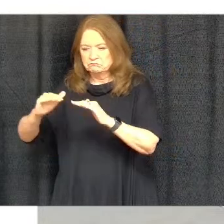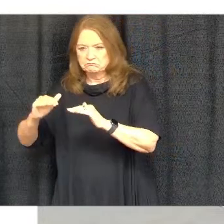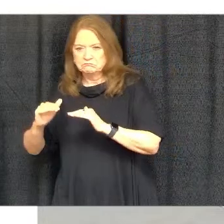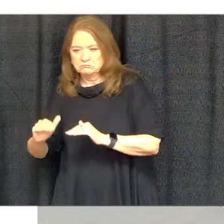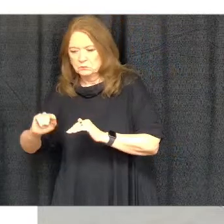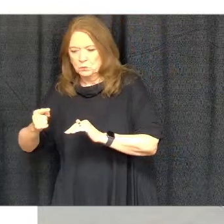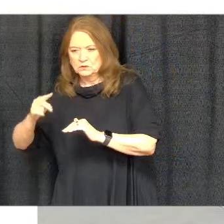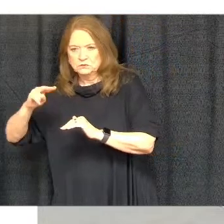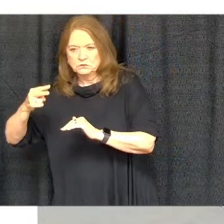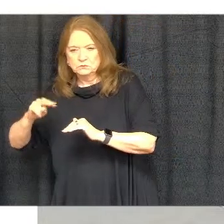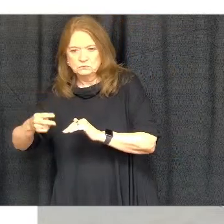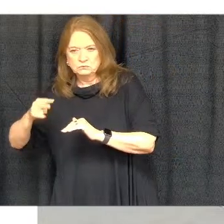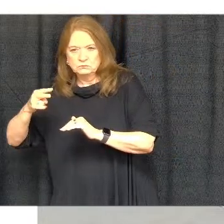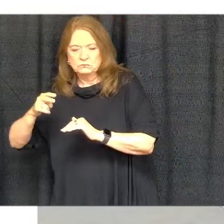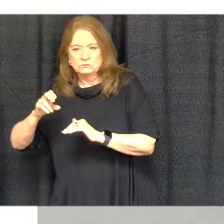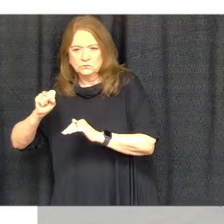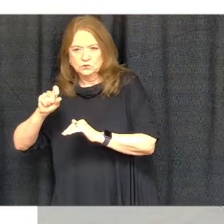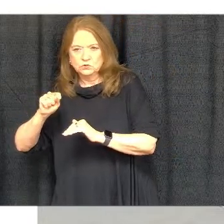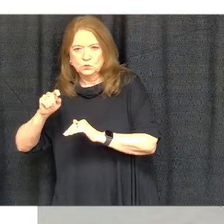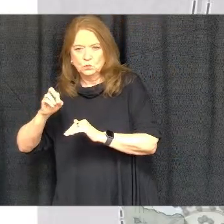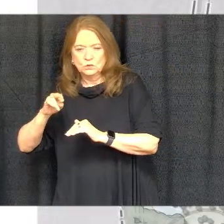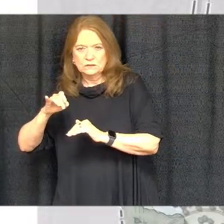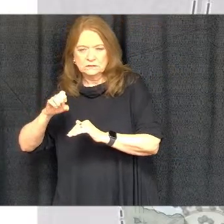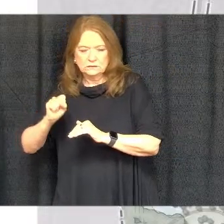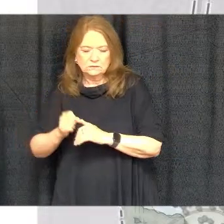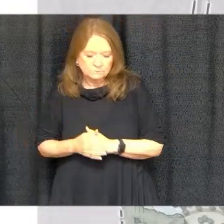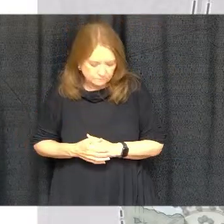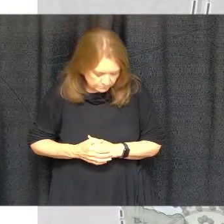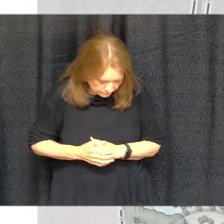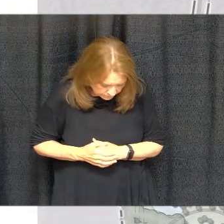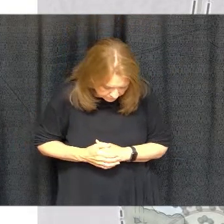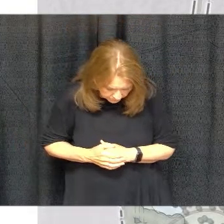story uses on that side.